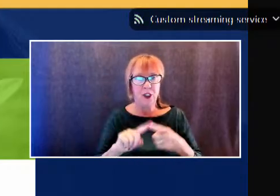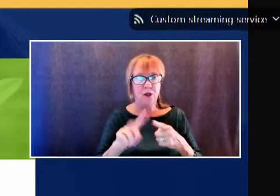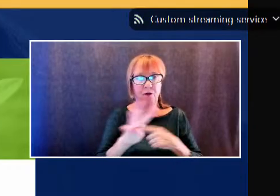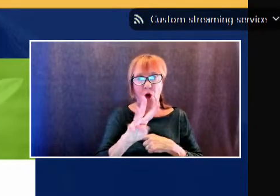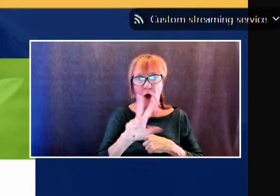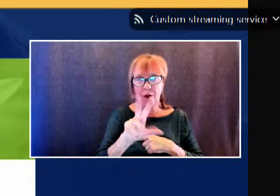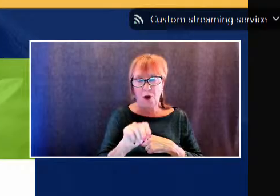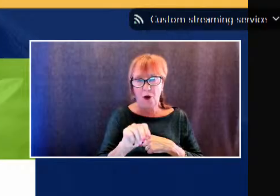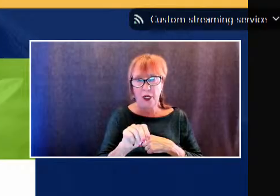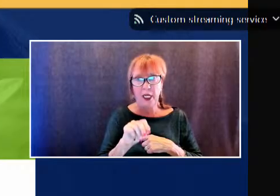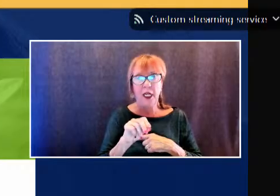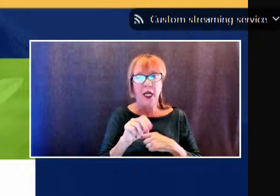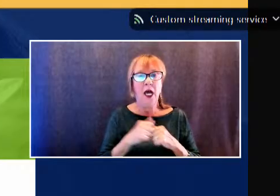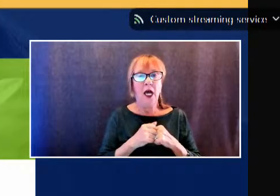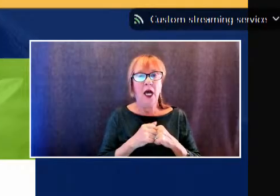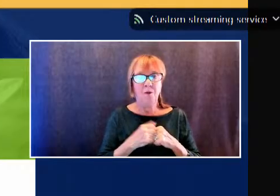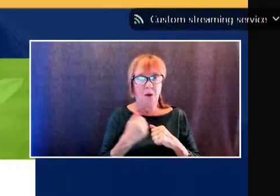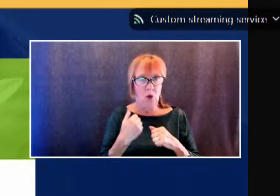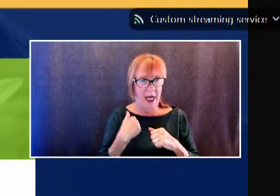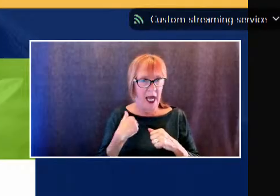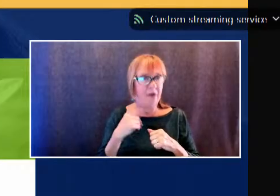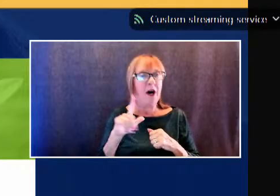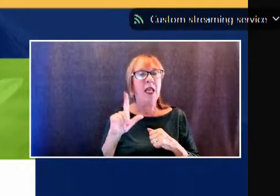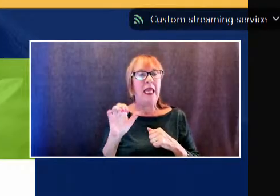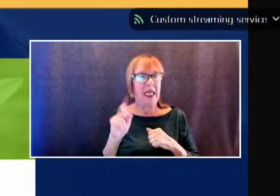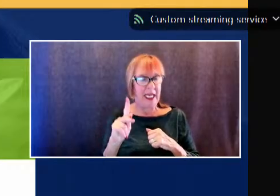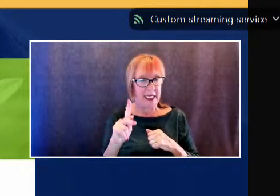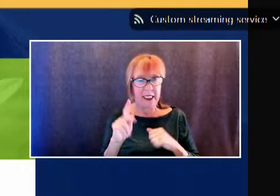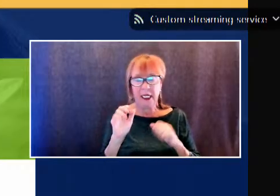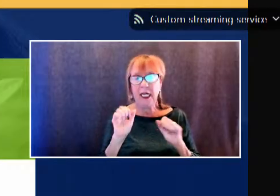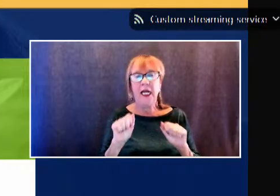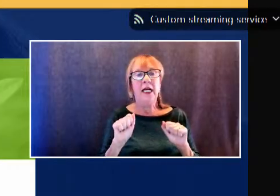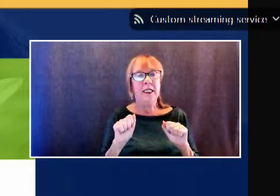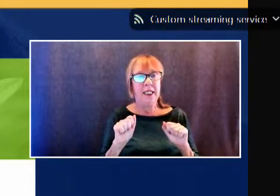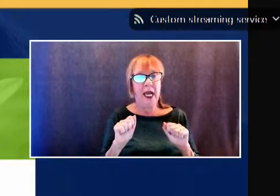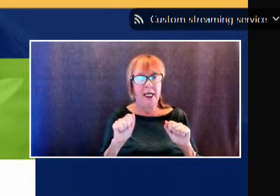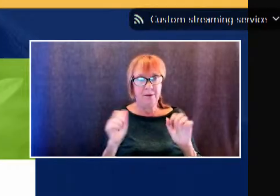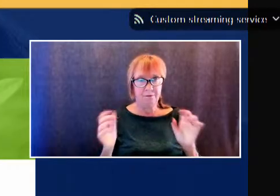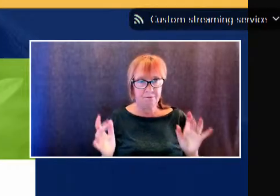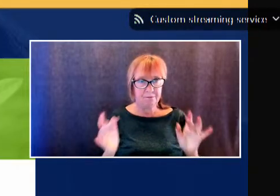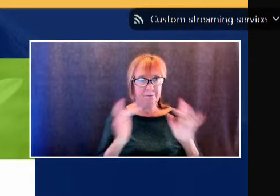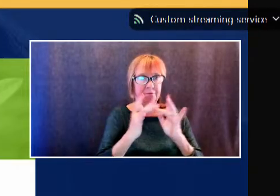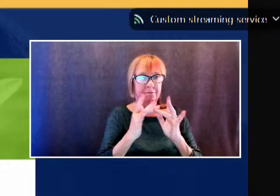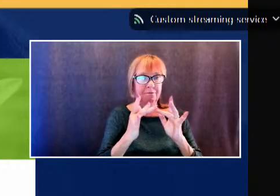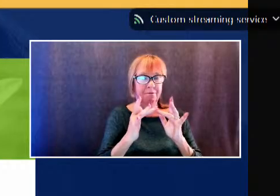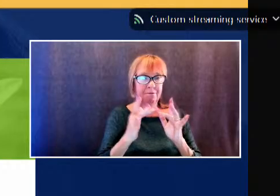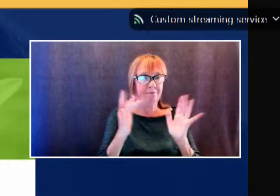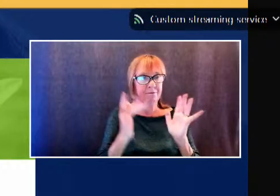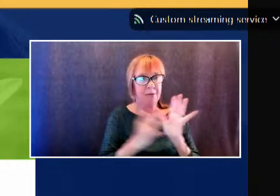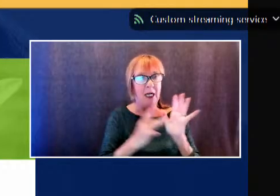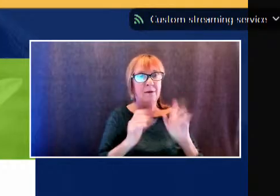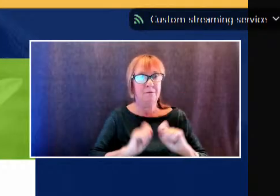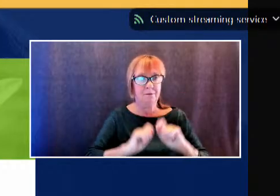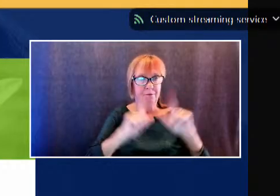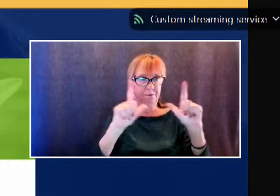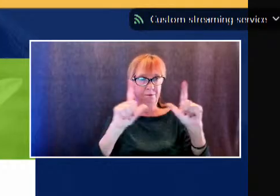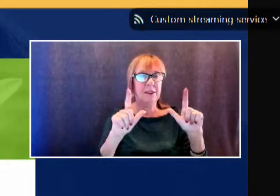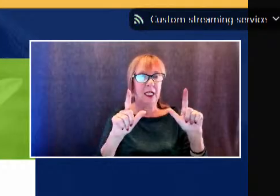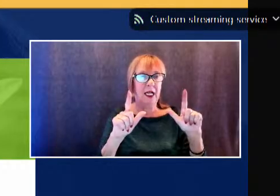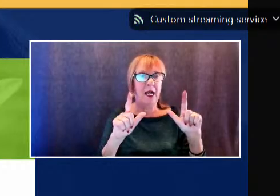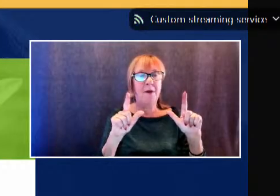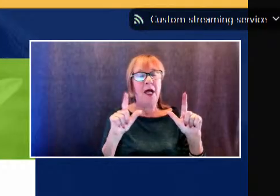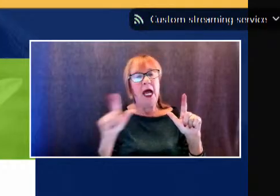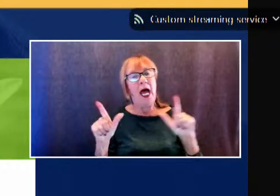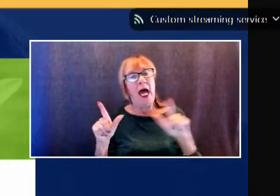or go on Teams and to interact with the clinician who can kind of guide you if you have any